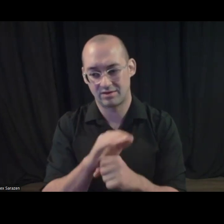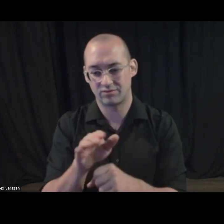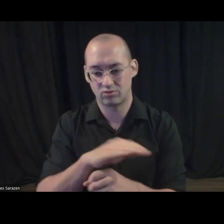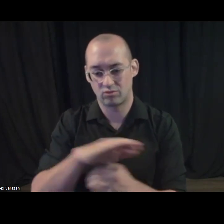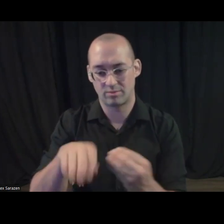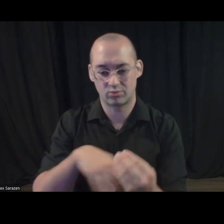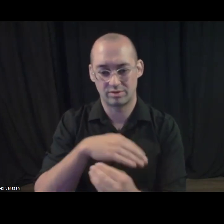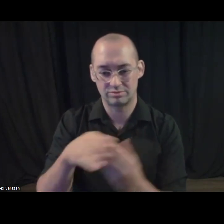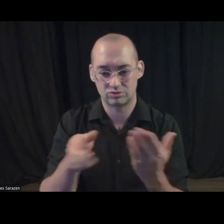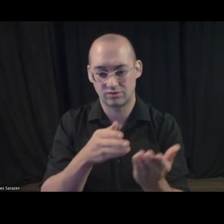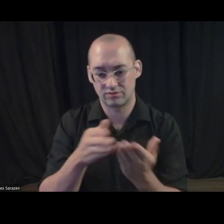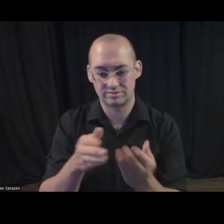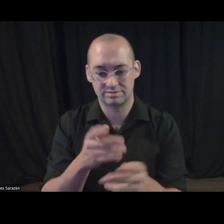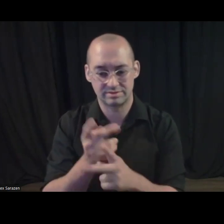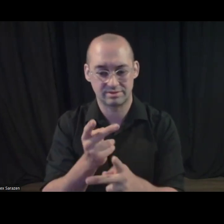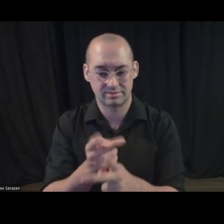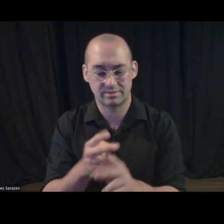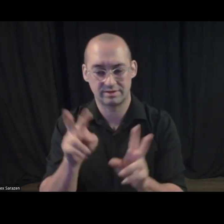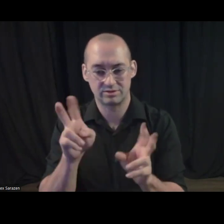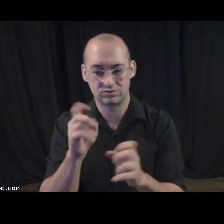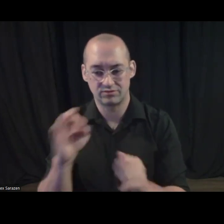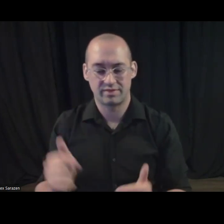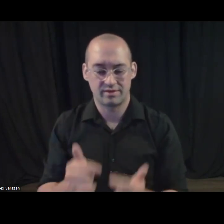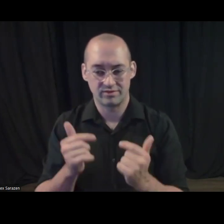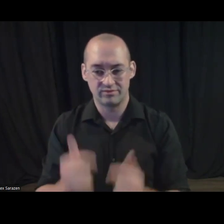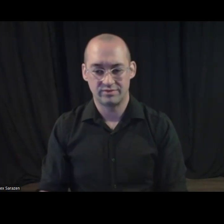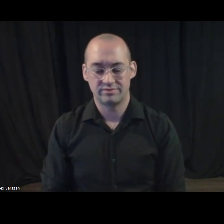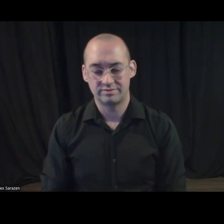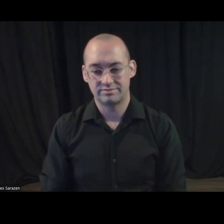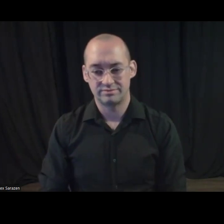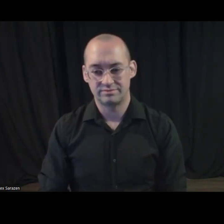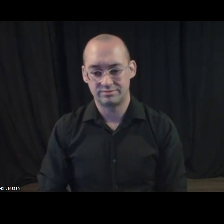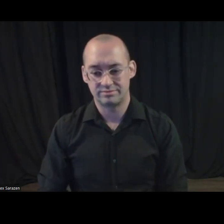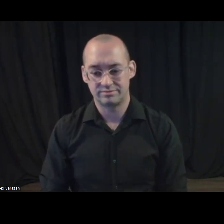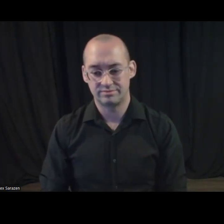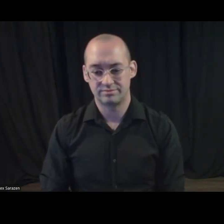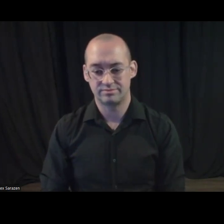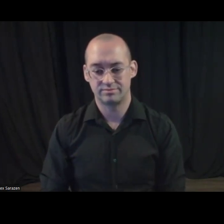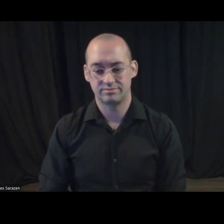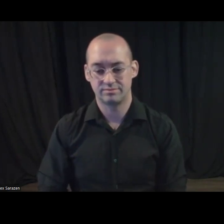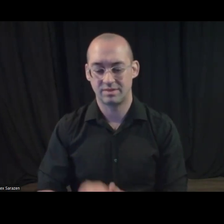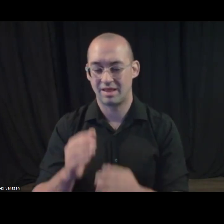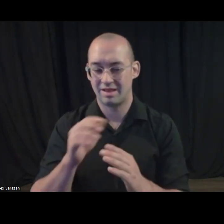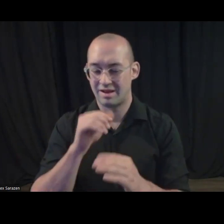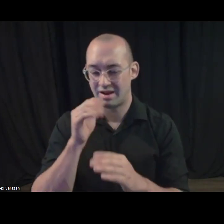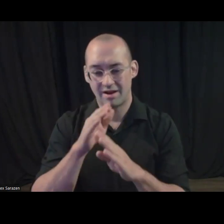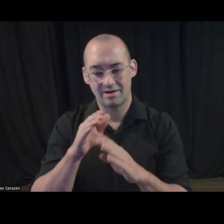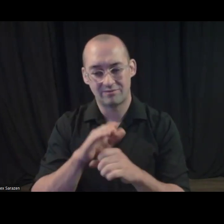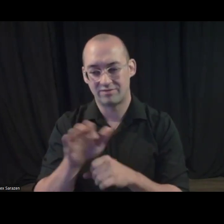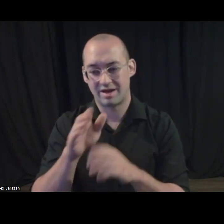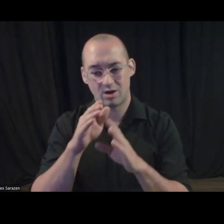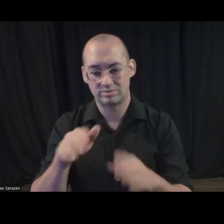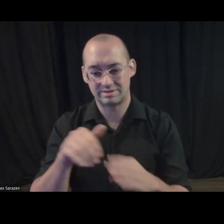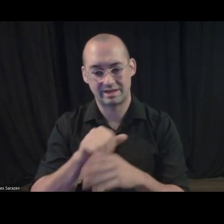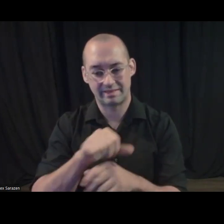to handle the issues of life. Also, a lack of housing in the areas where older adults may want to live,